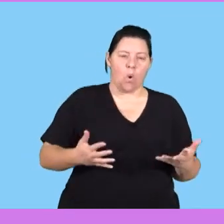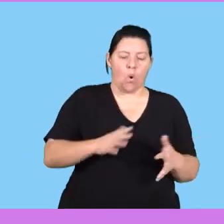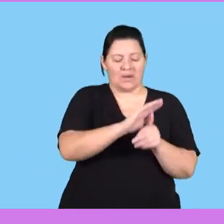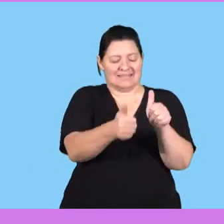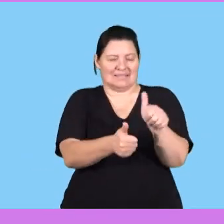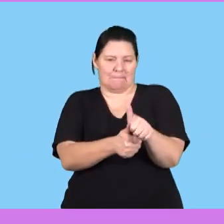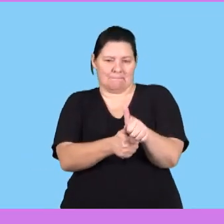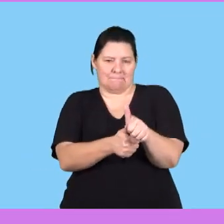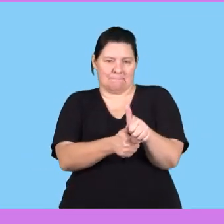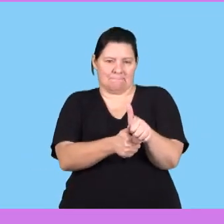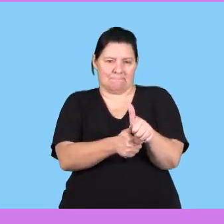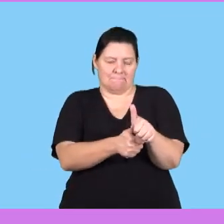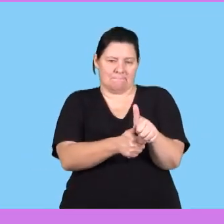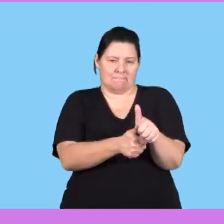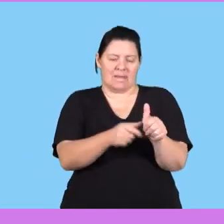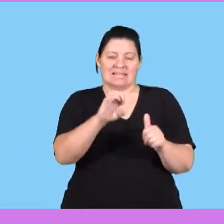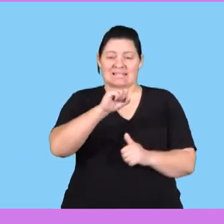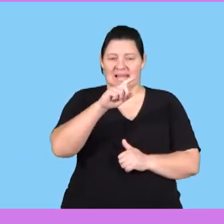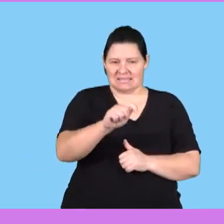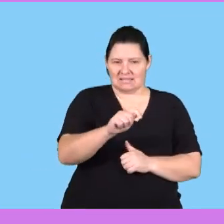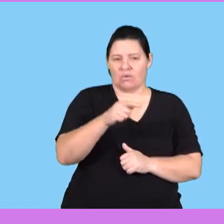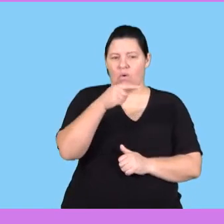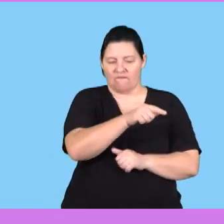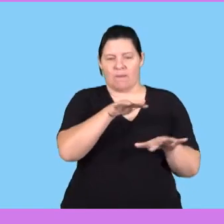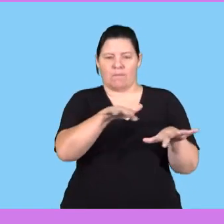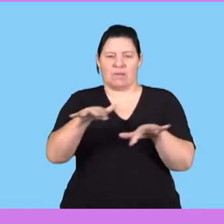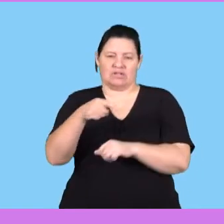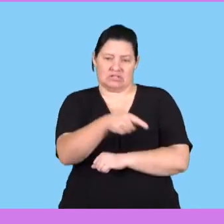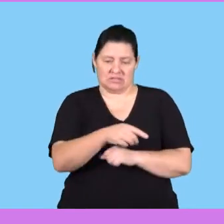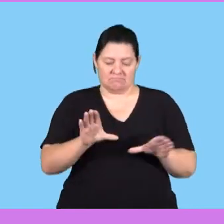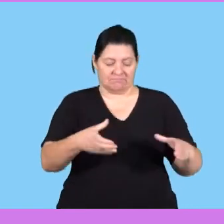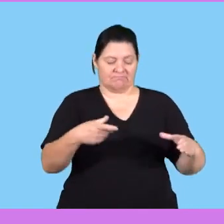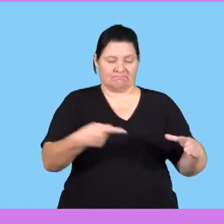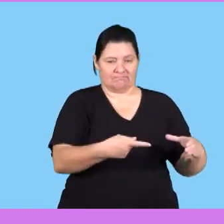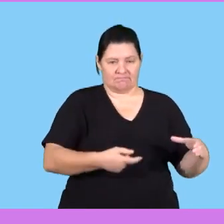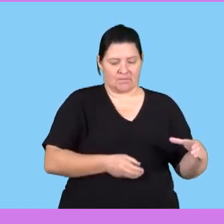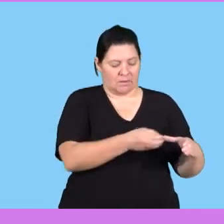a subset, right, of a population.